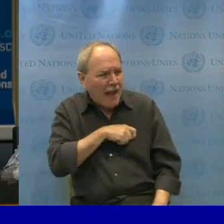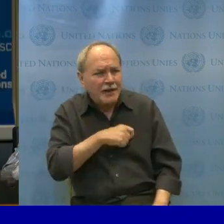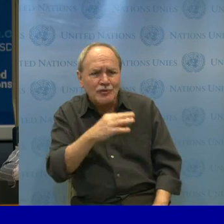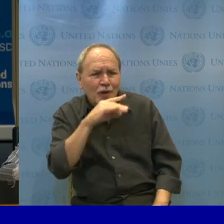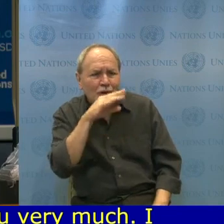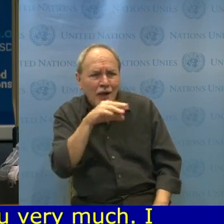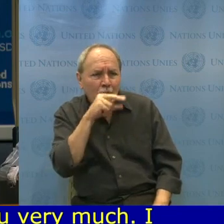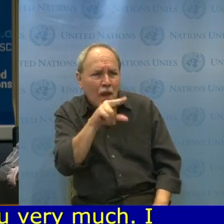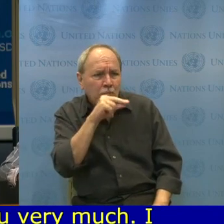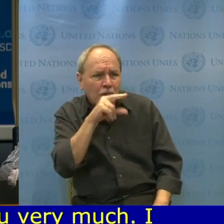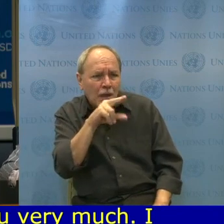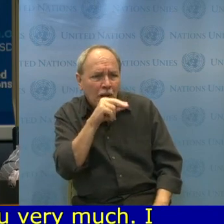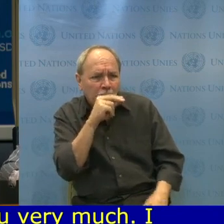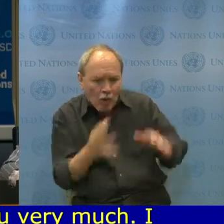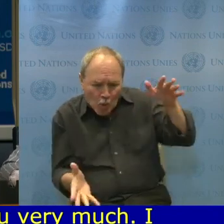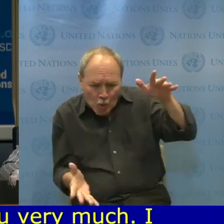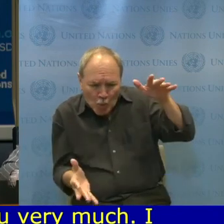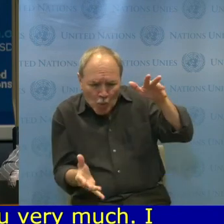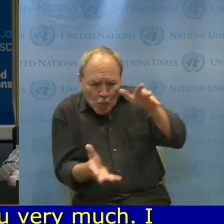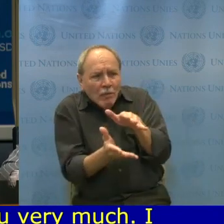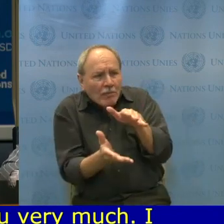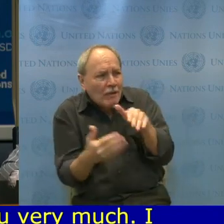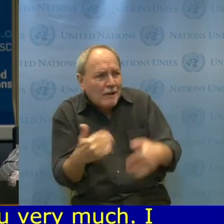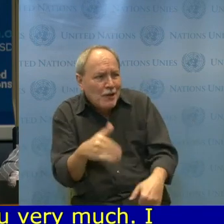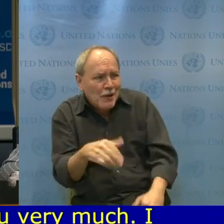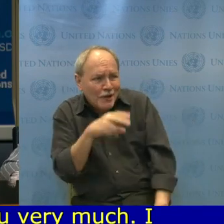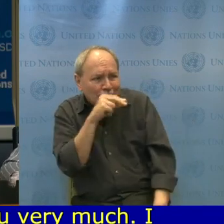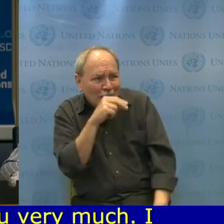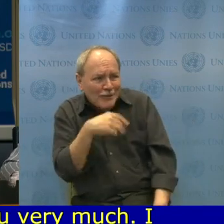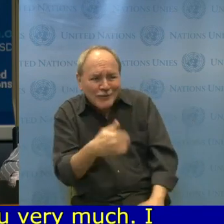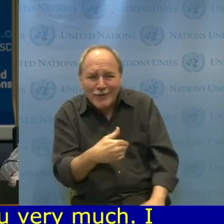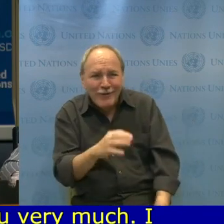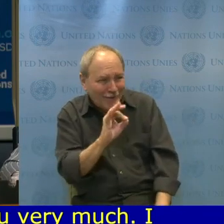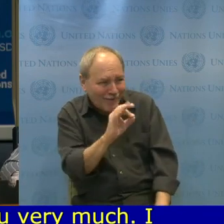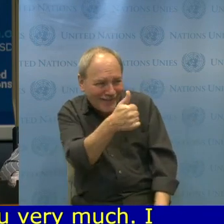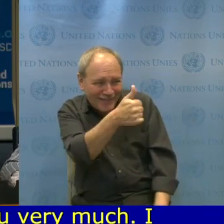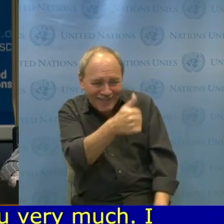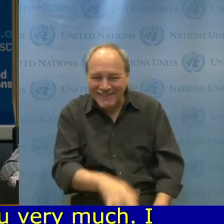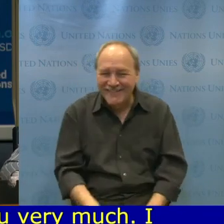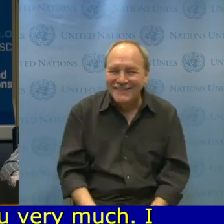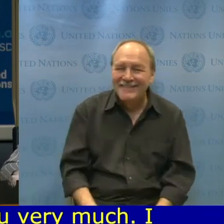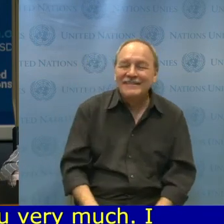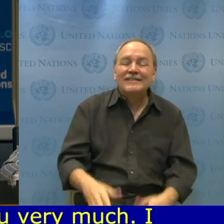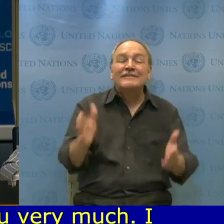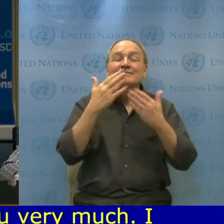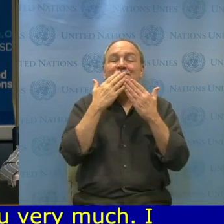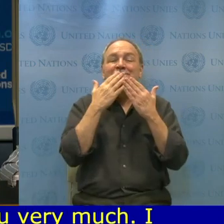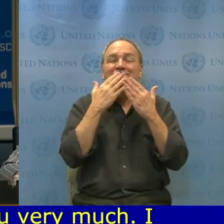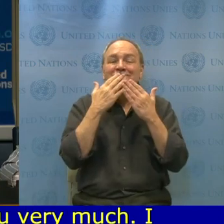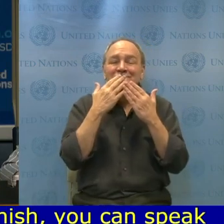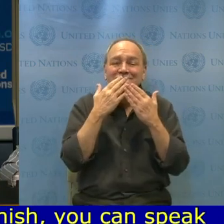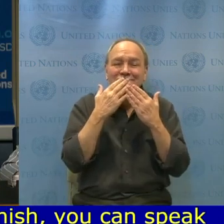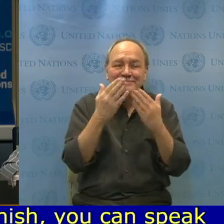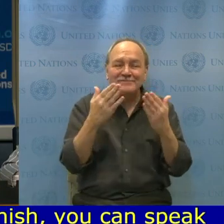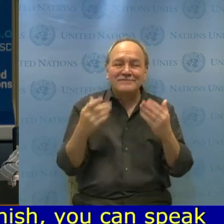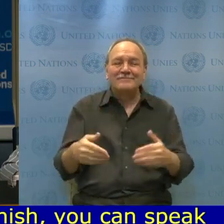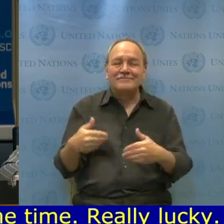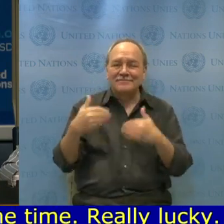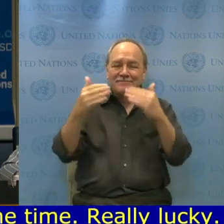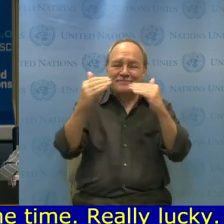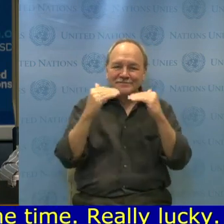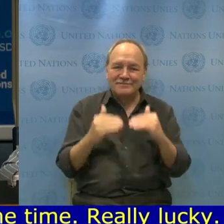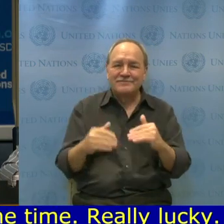the same time. Really lucky. Okay, thank you very much. I would like to give the floor to the distinguished